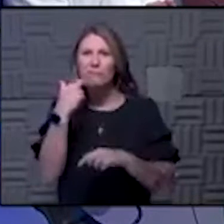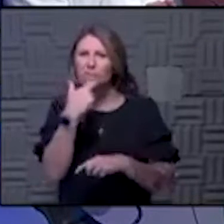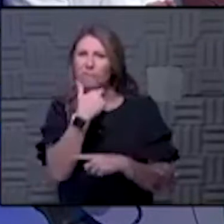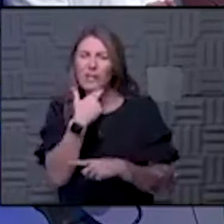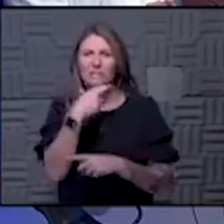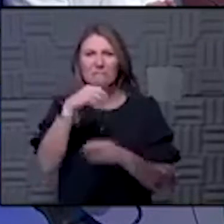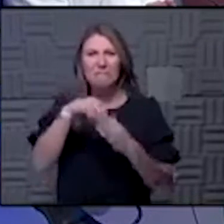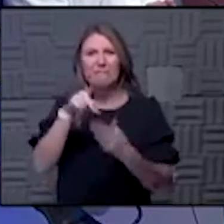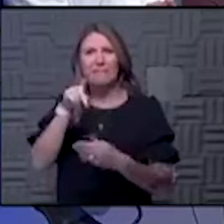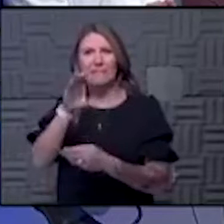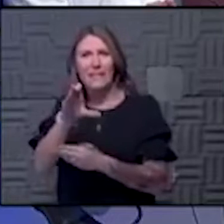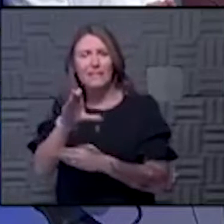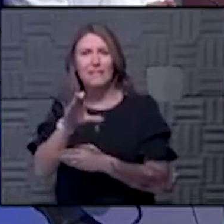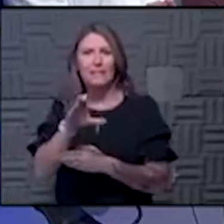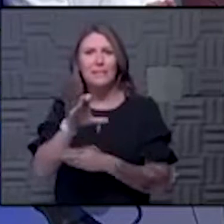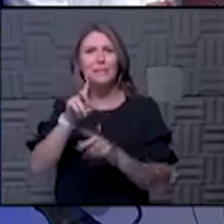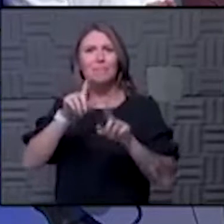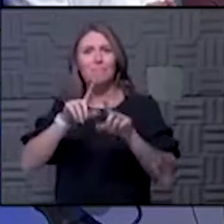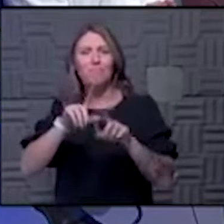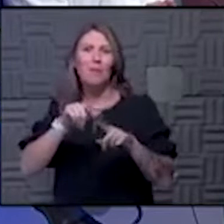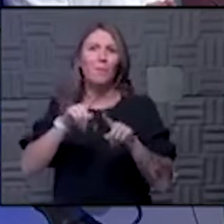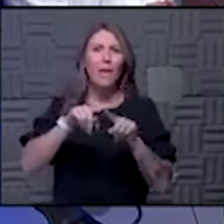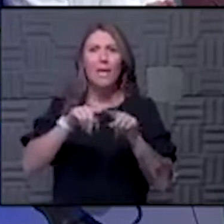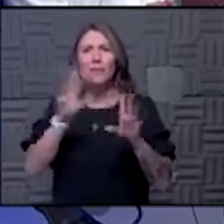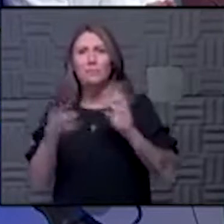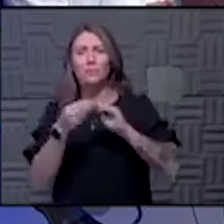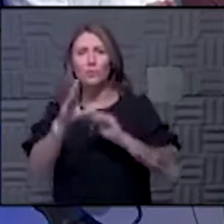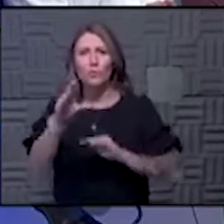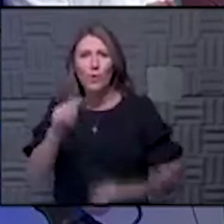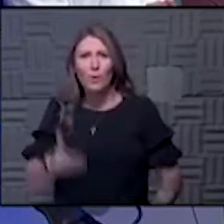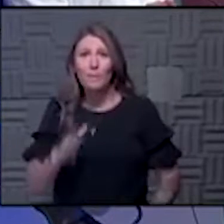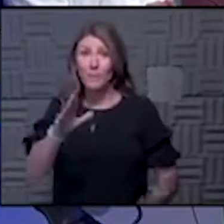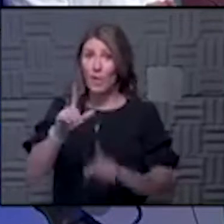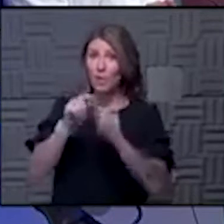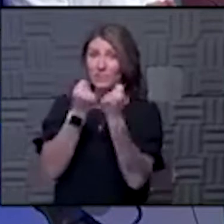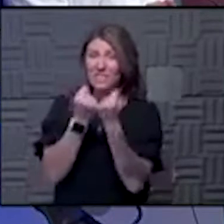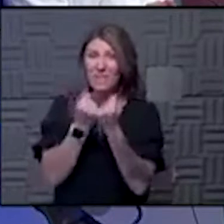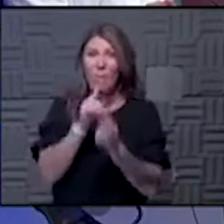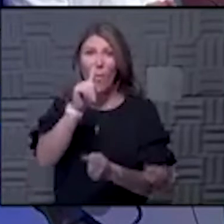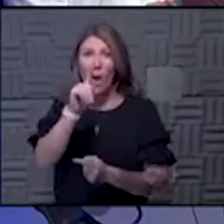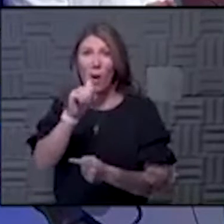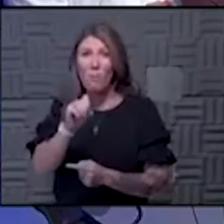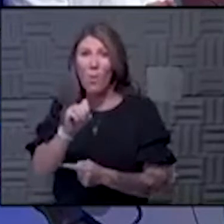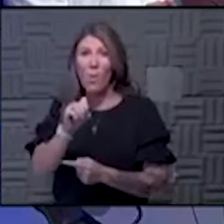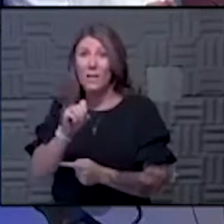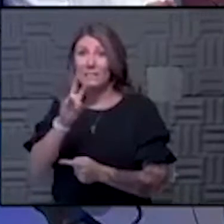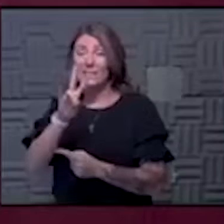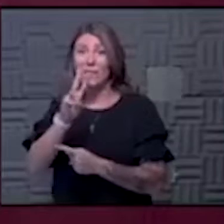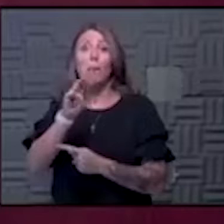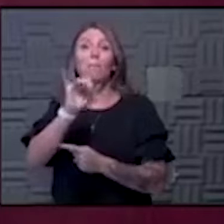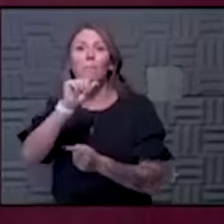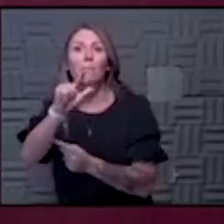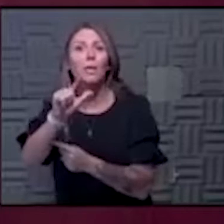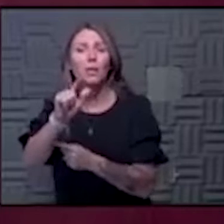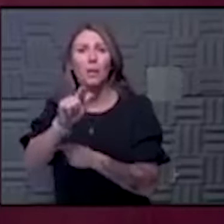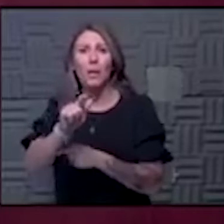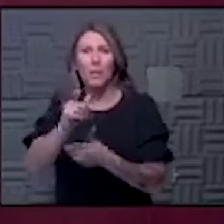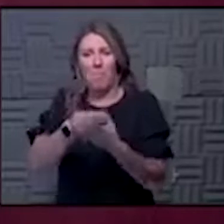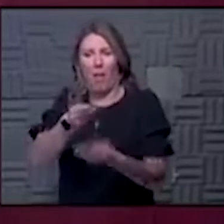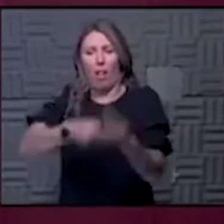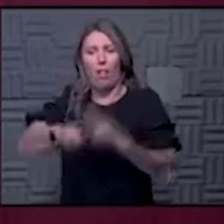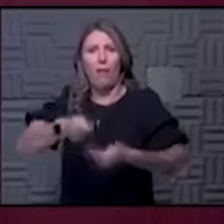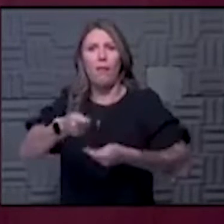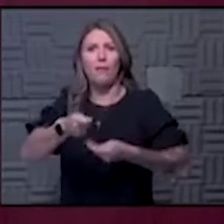number of guests. Your team last year did more than 1.7 million transactions in the hospital cafeteria. How